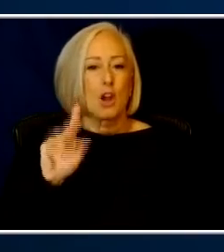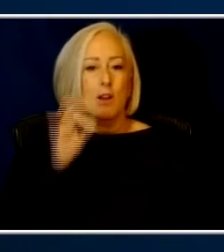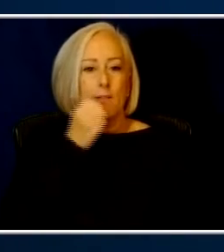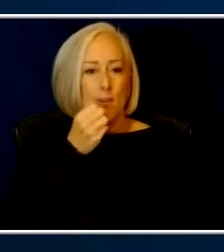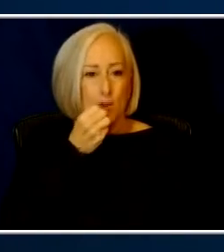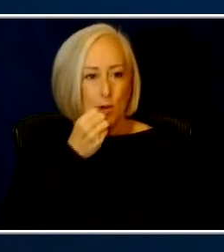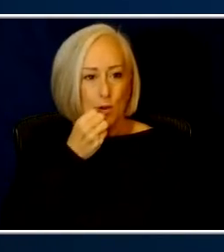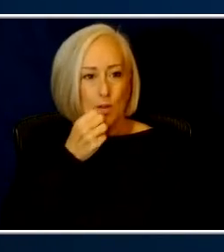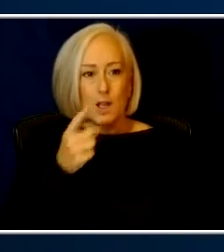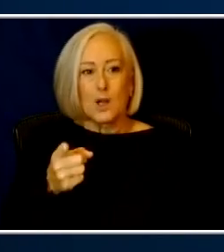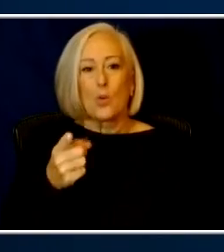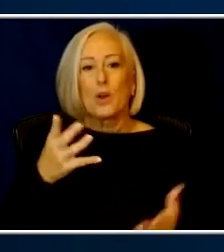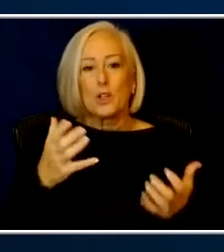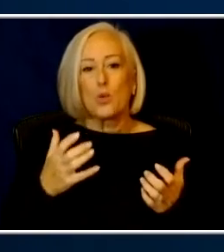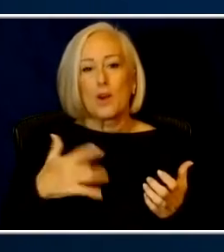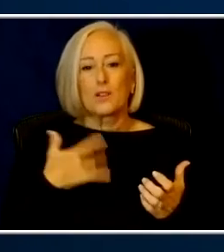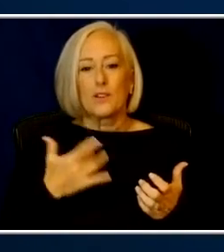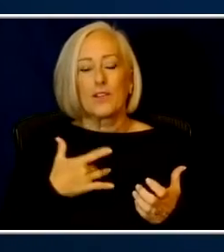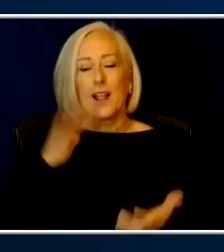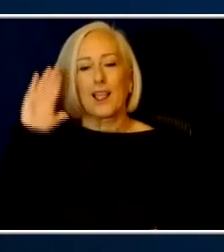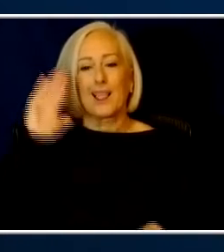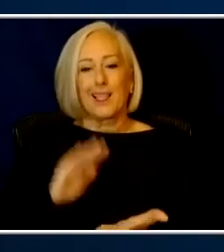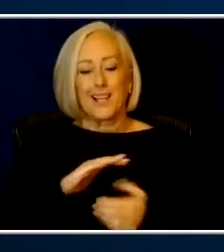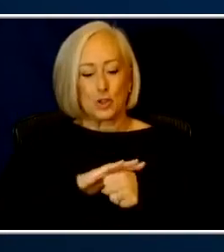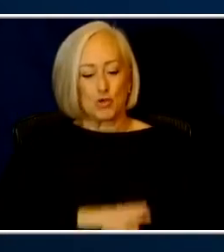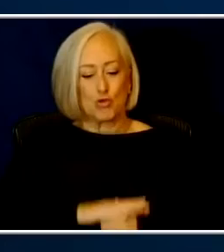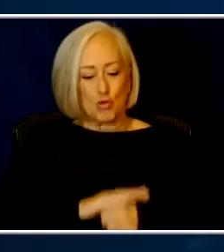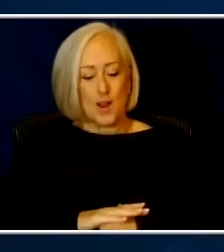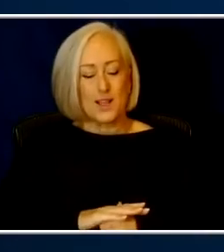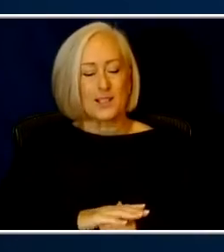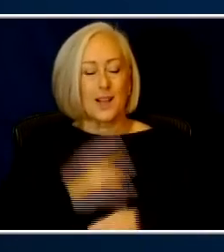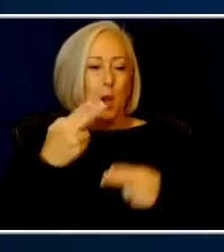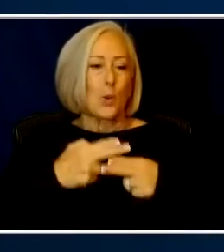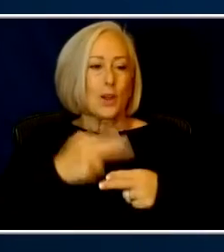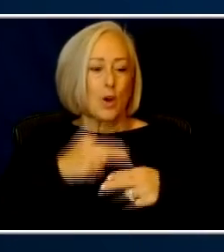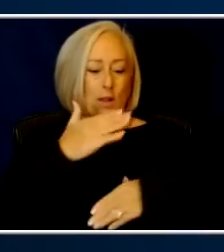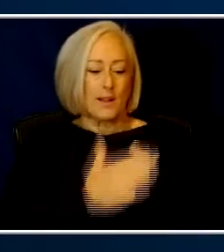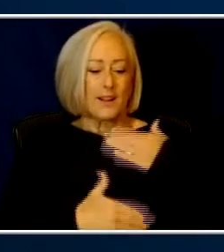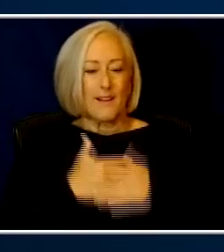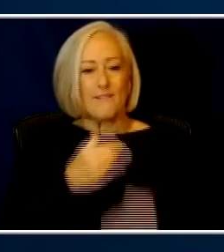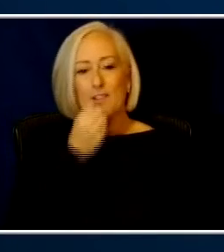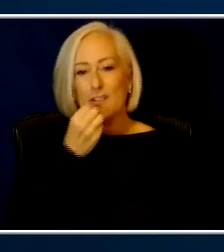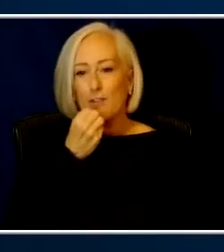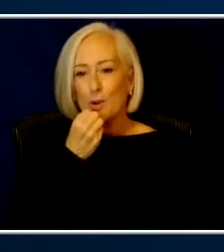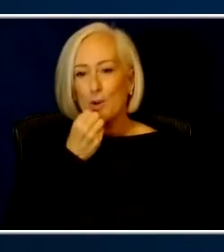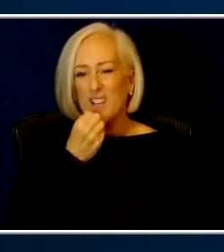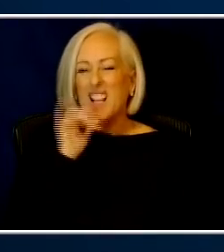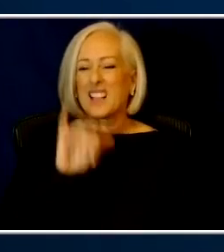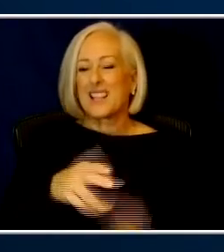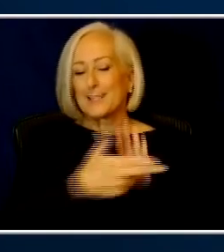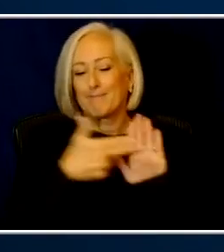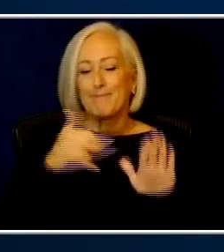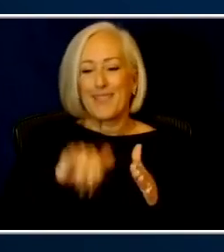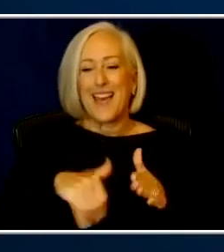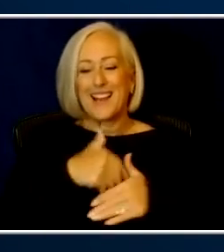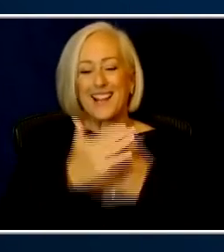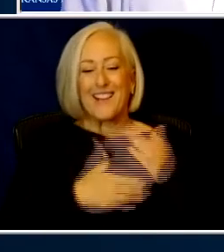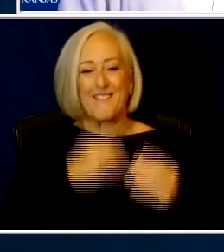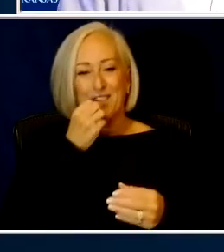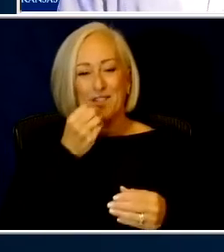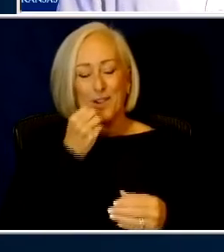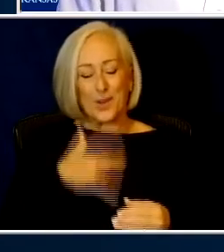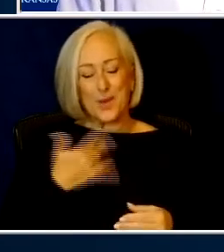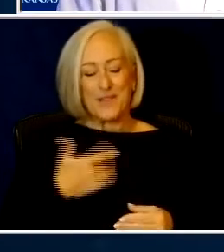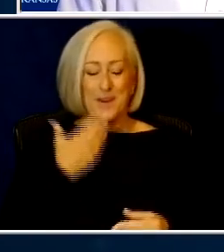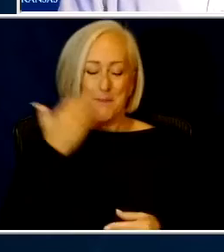really, it's the same food, right? It's still, so let's just call it comfort food so we can feel better about it. Hawkeye, this viral swarm thing and COVID